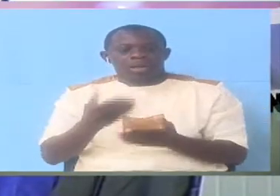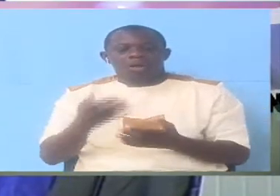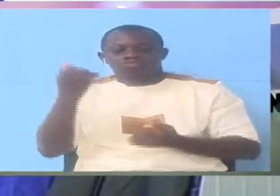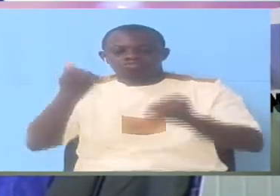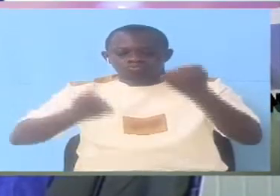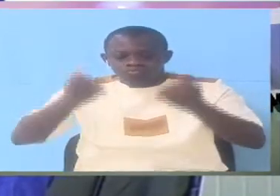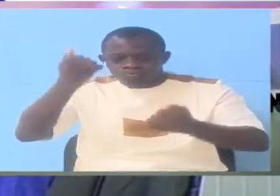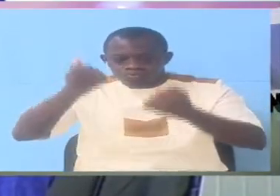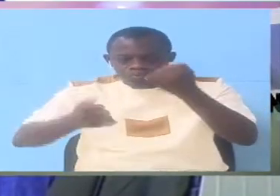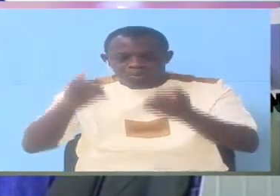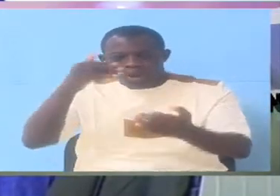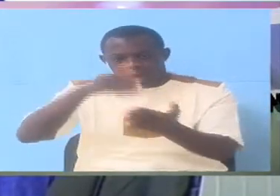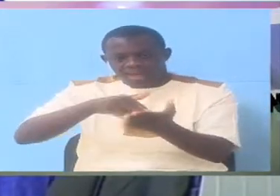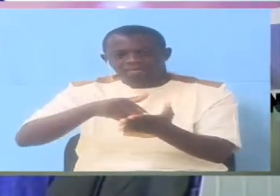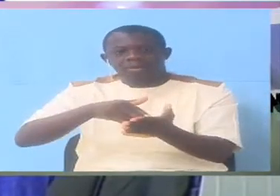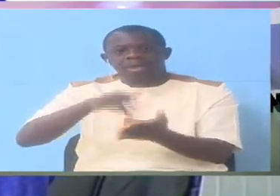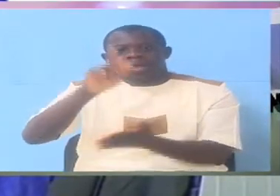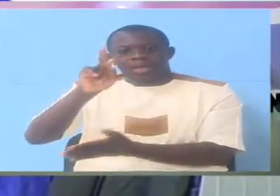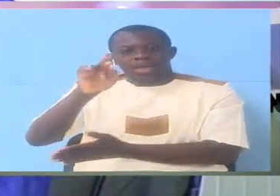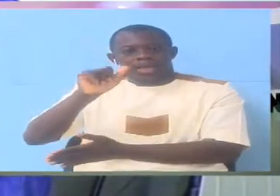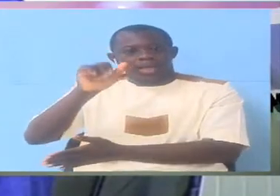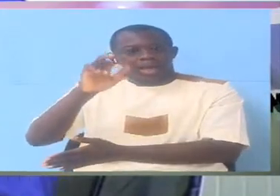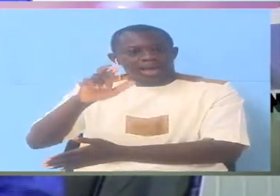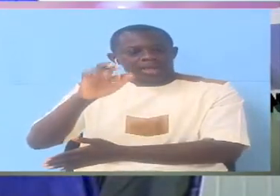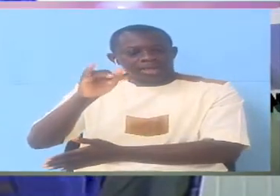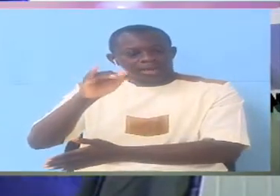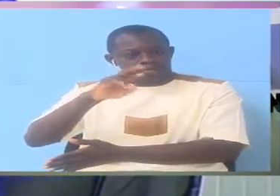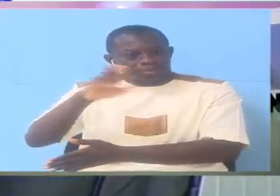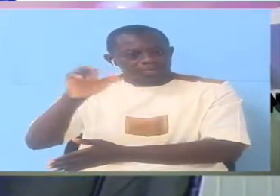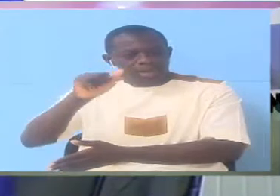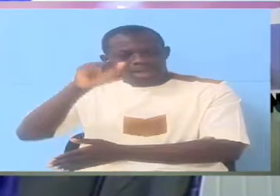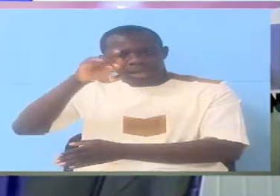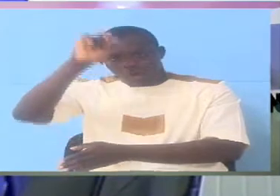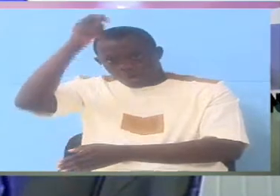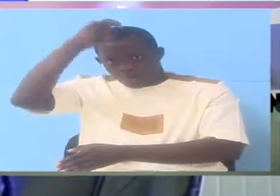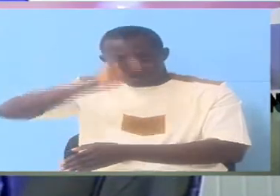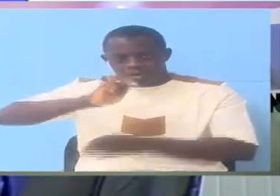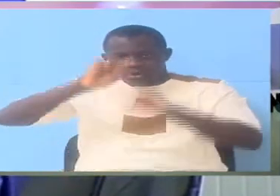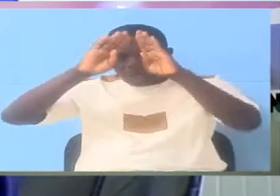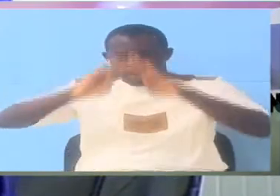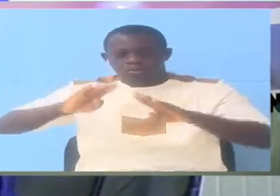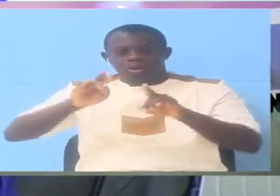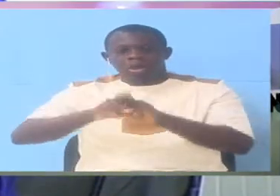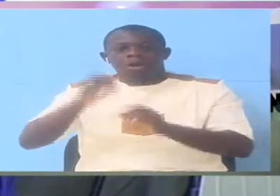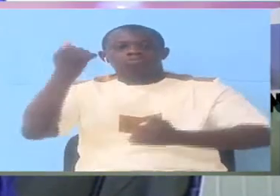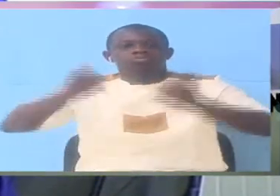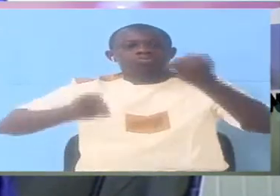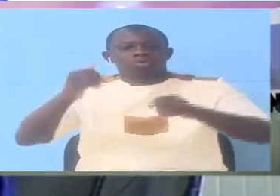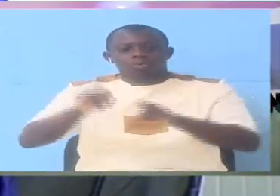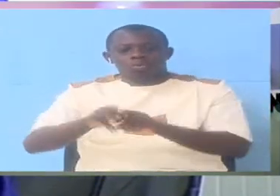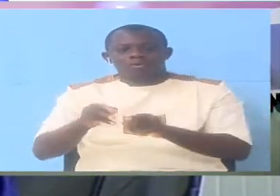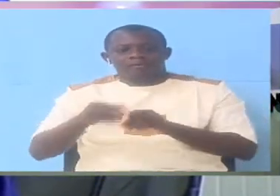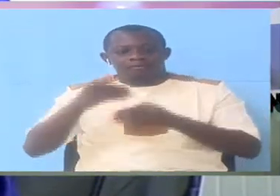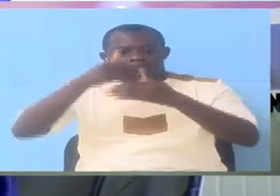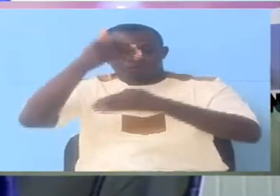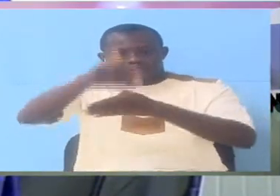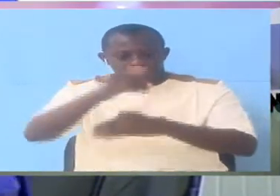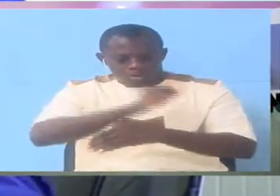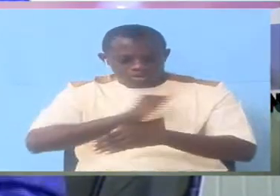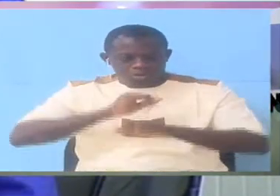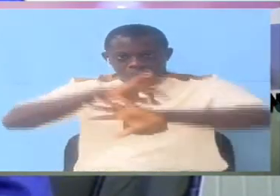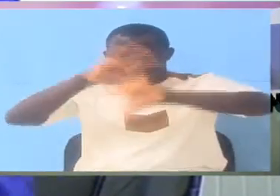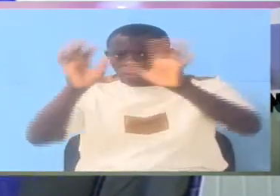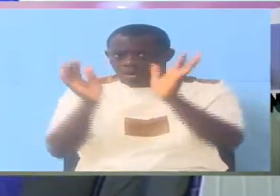Kairaba station. We went until we arrived at the Karava station. The vehicles that were in front, all of them